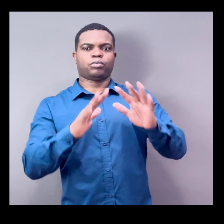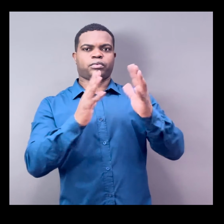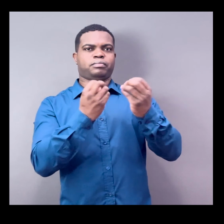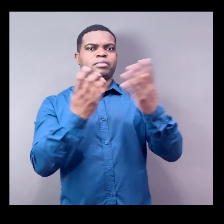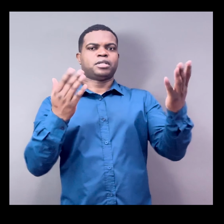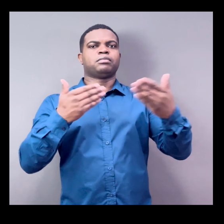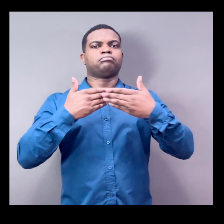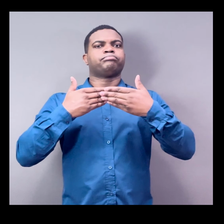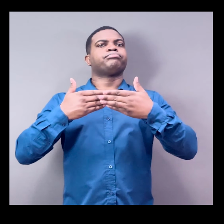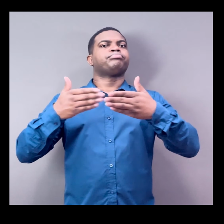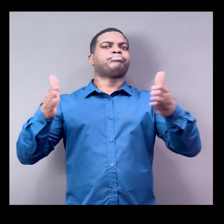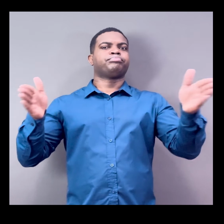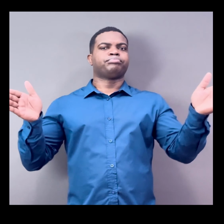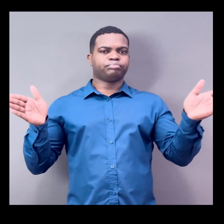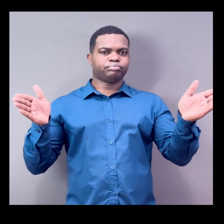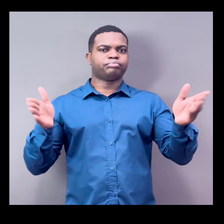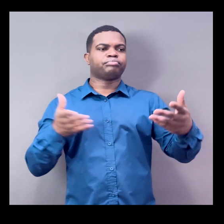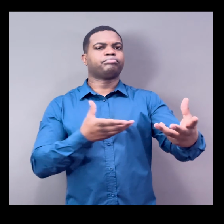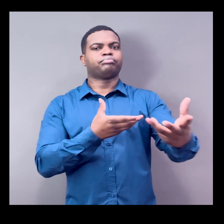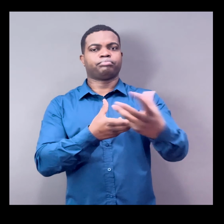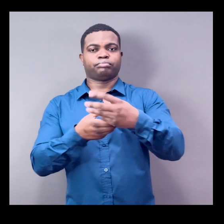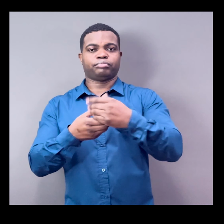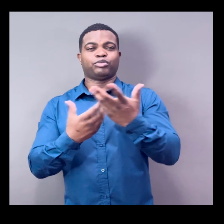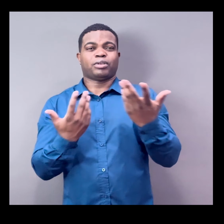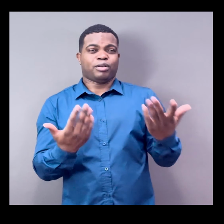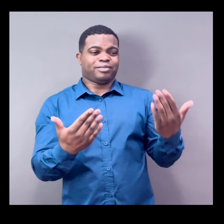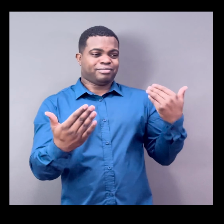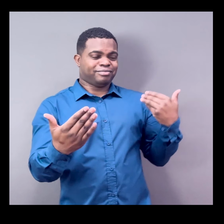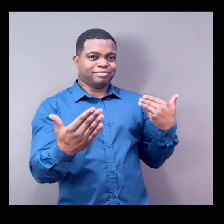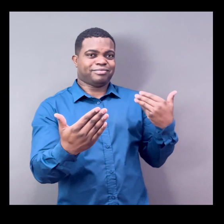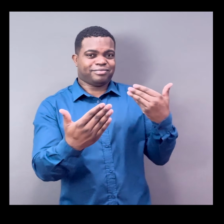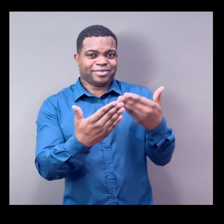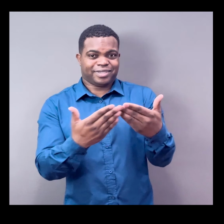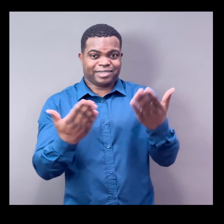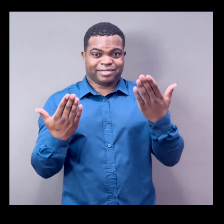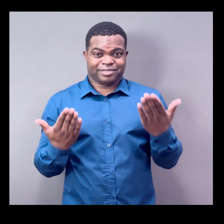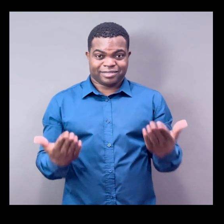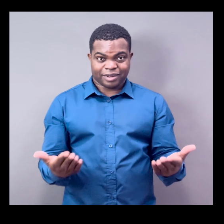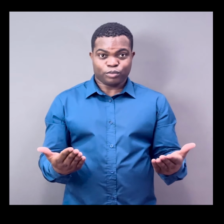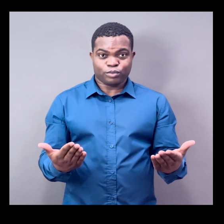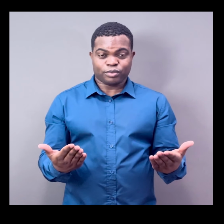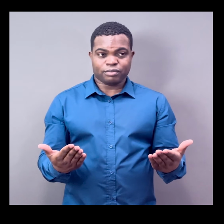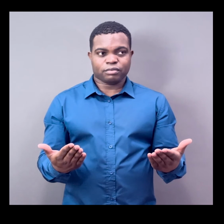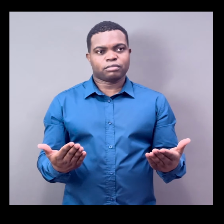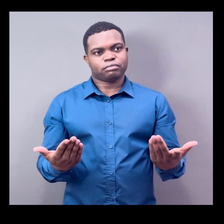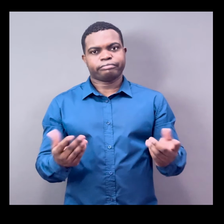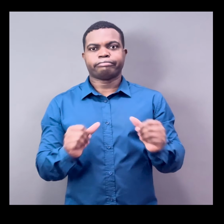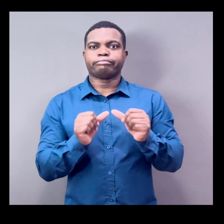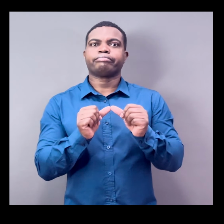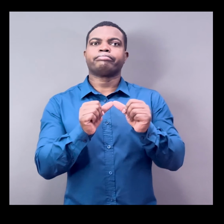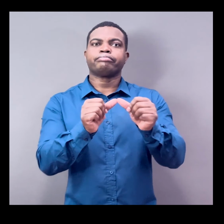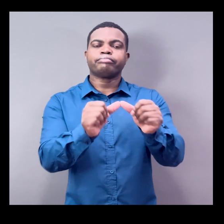So we are presently in the 21st century, and now we have the 21st century and